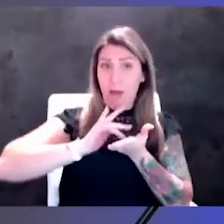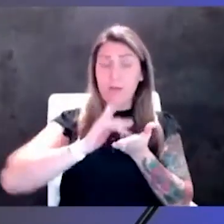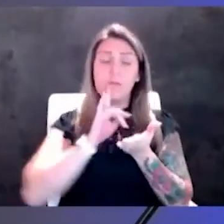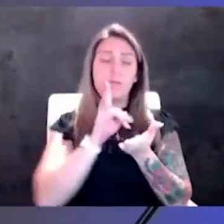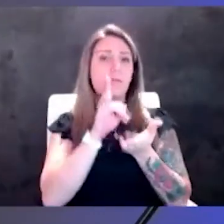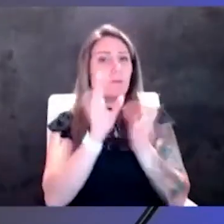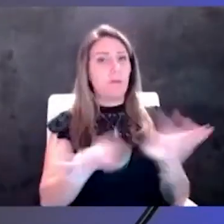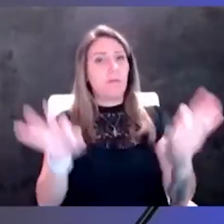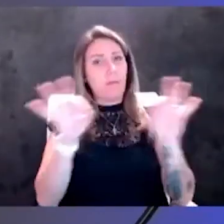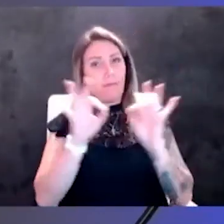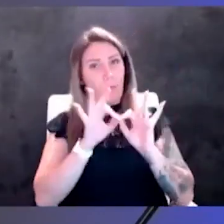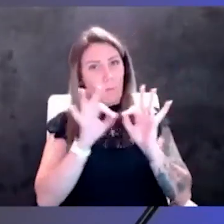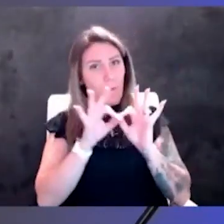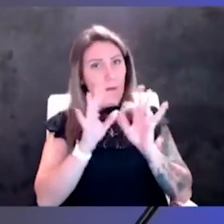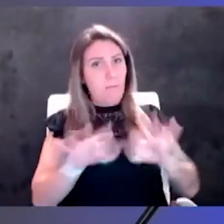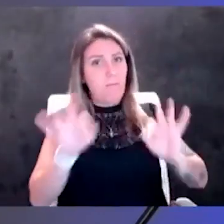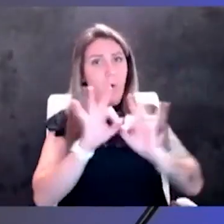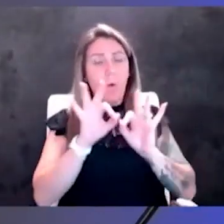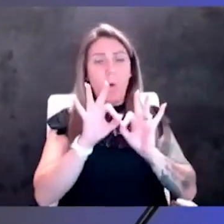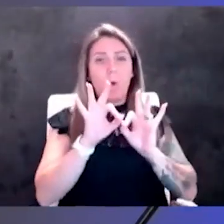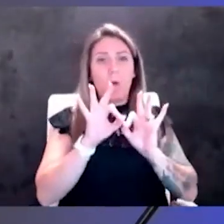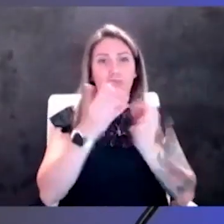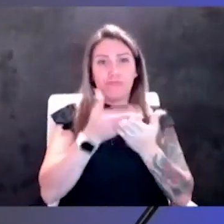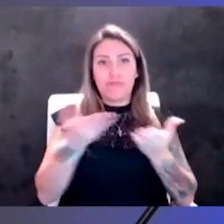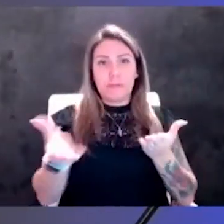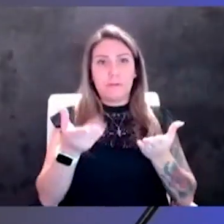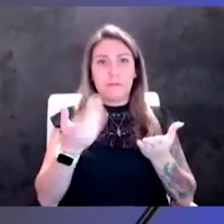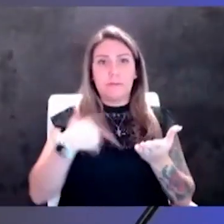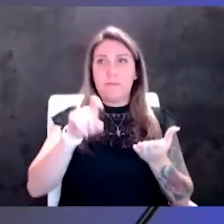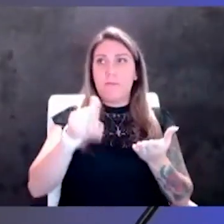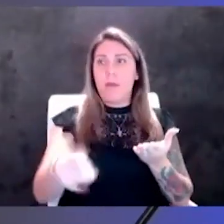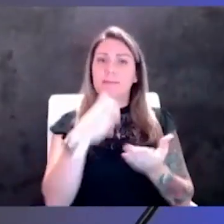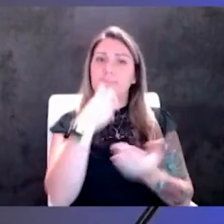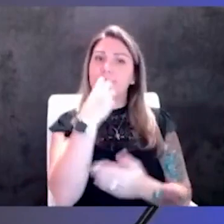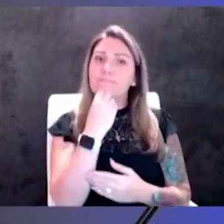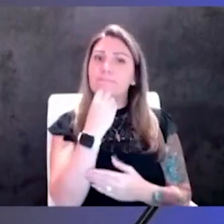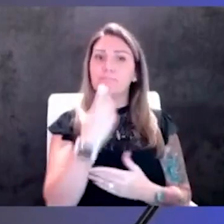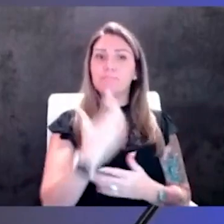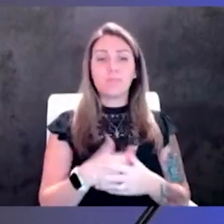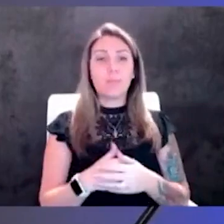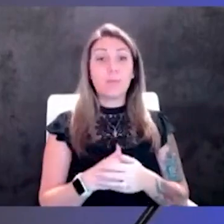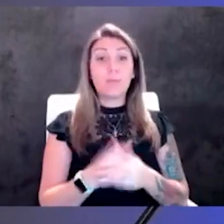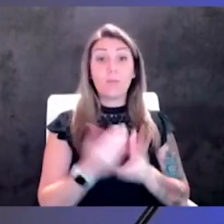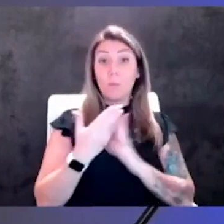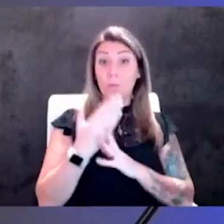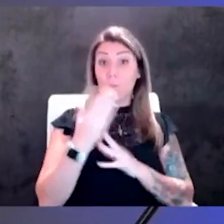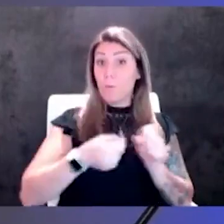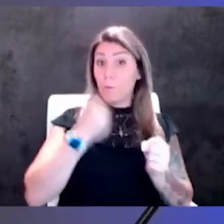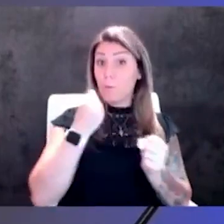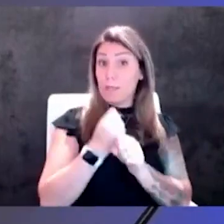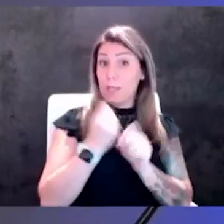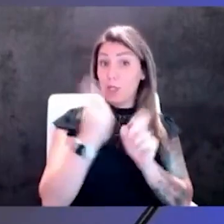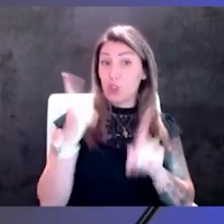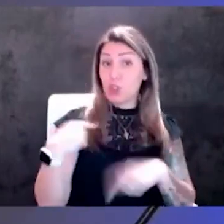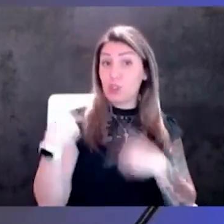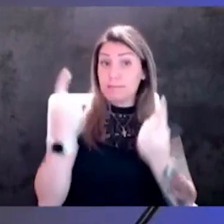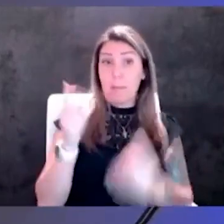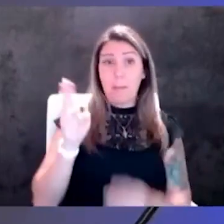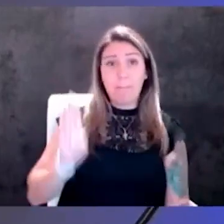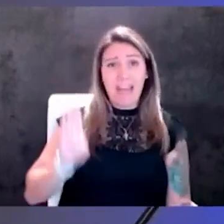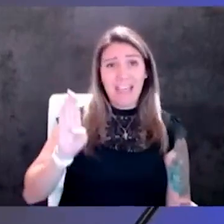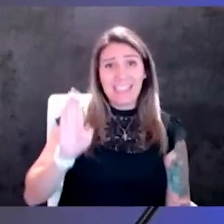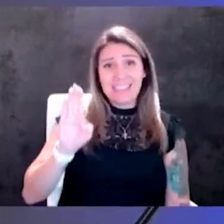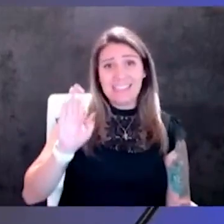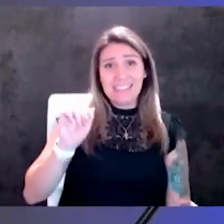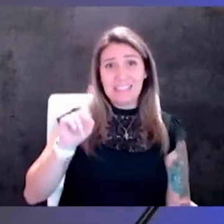important resource that we have to treasure. Now, through the years, bacteria, I'm pretty sure most of our listeners